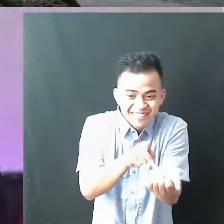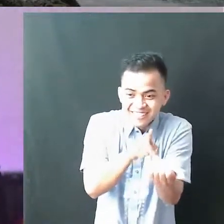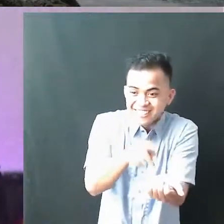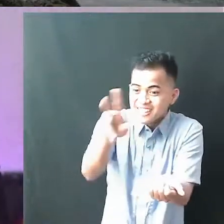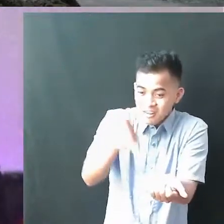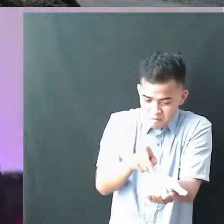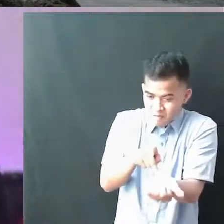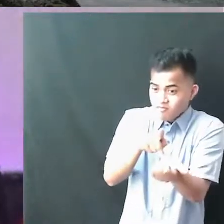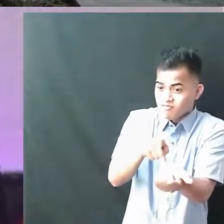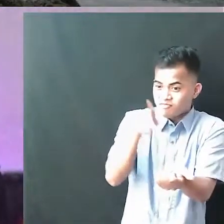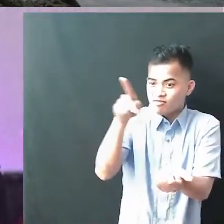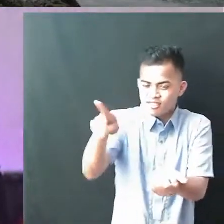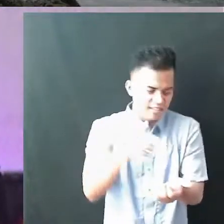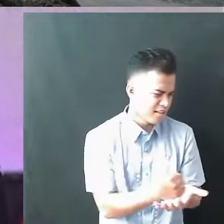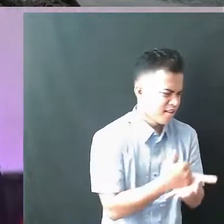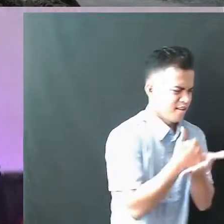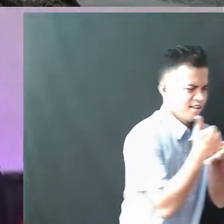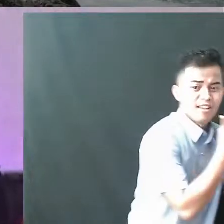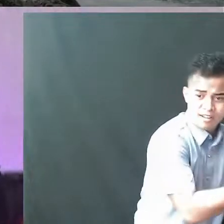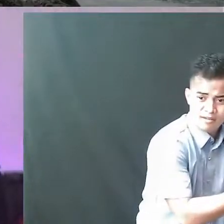that are without the law, as